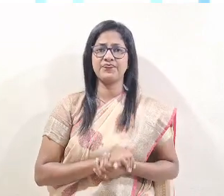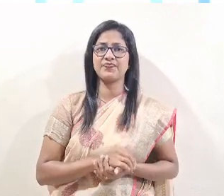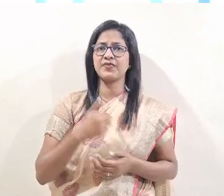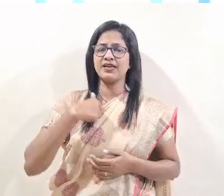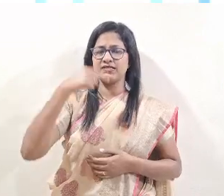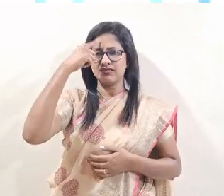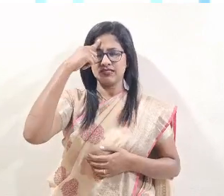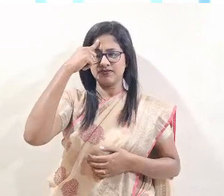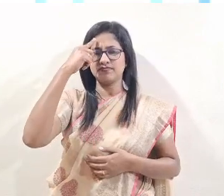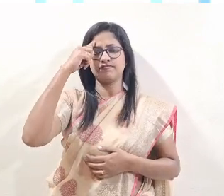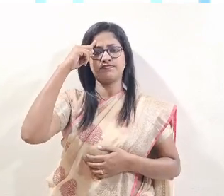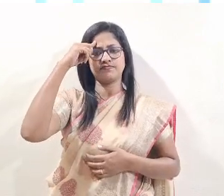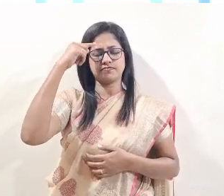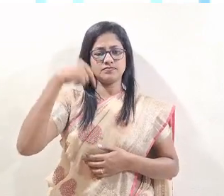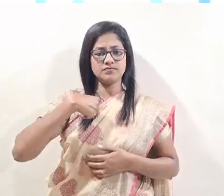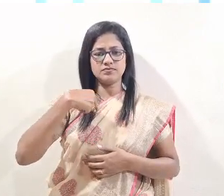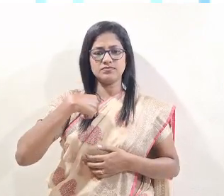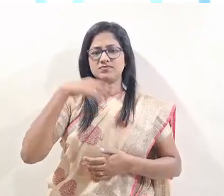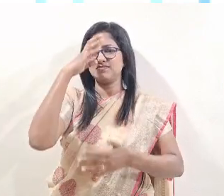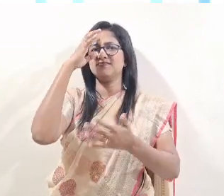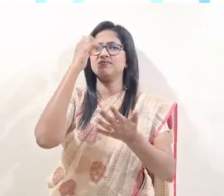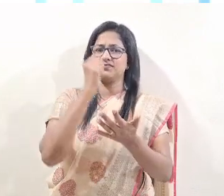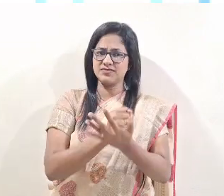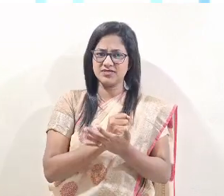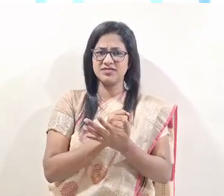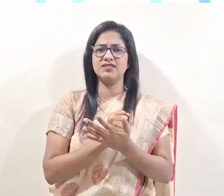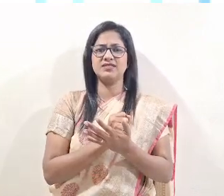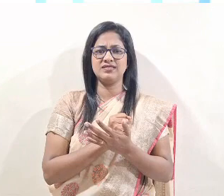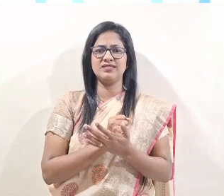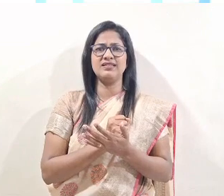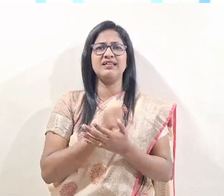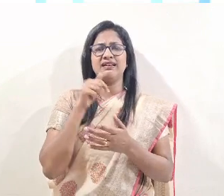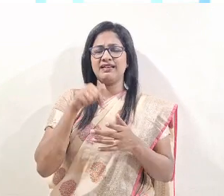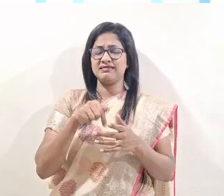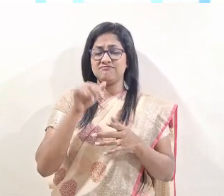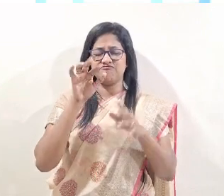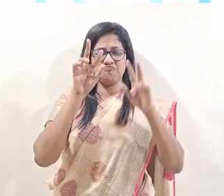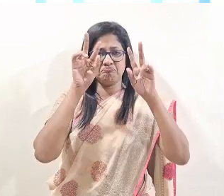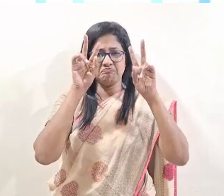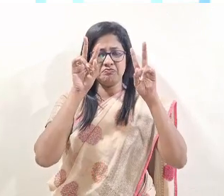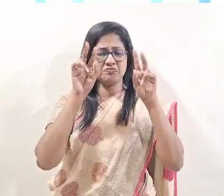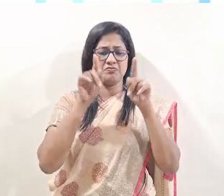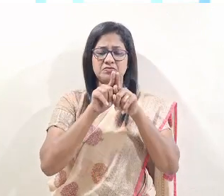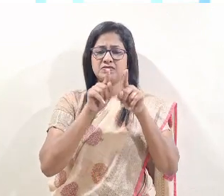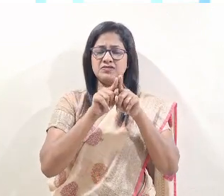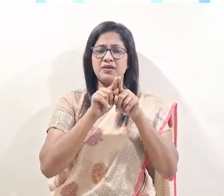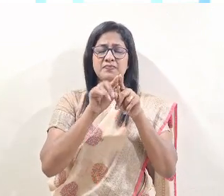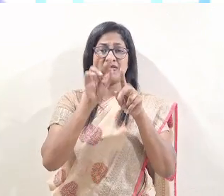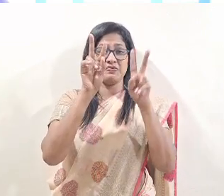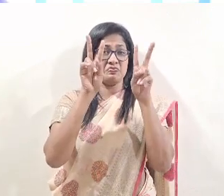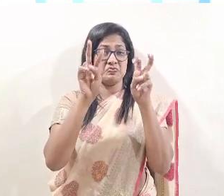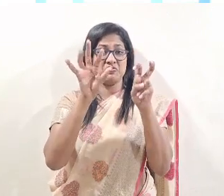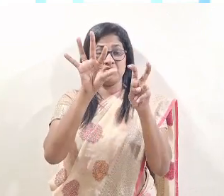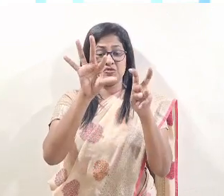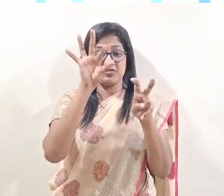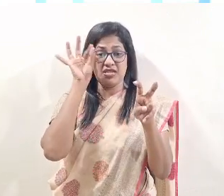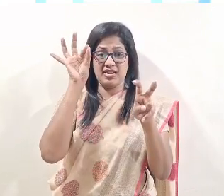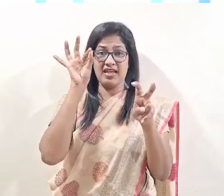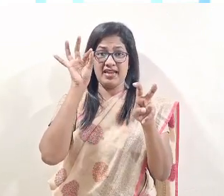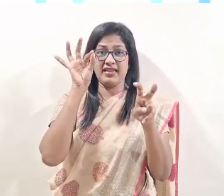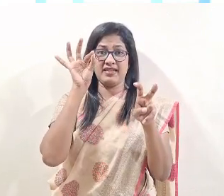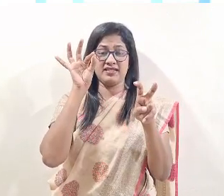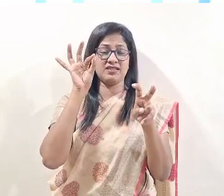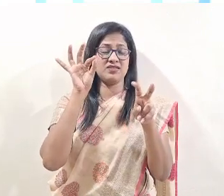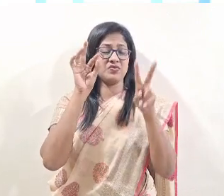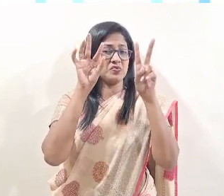I decided I'll give you indeed a very selective and account of what I